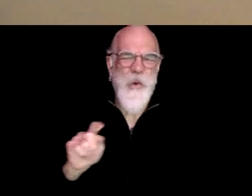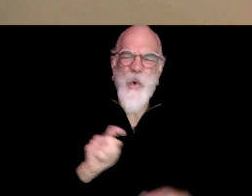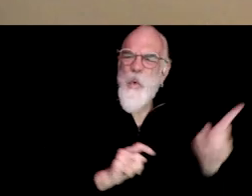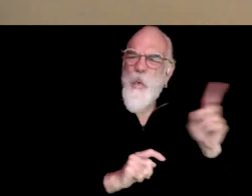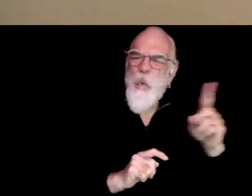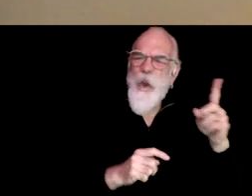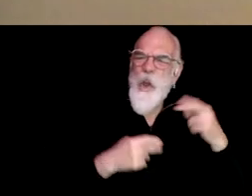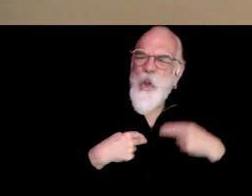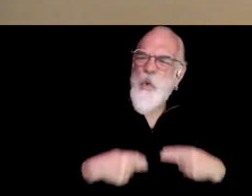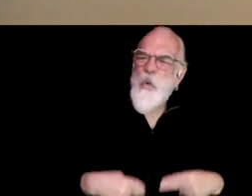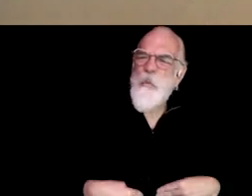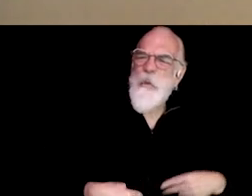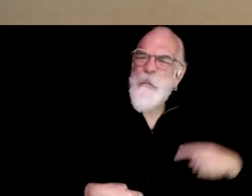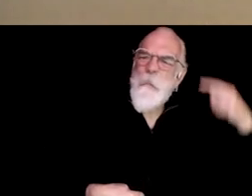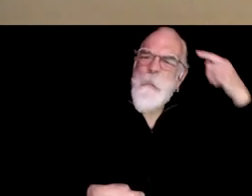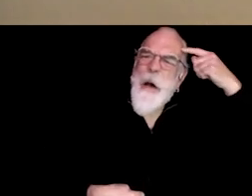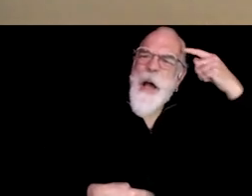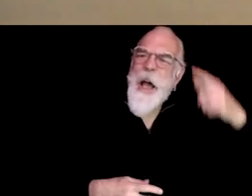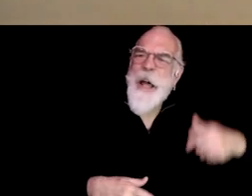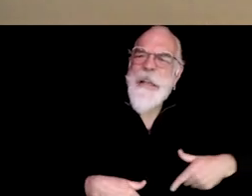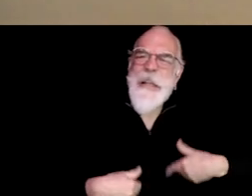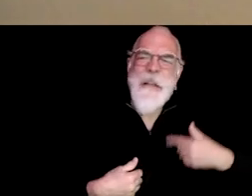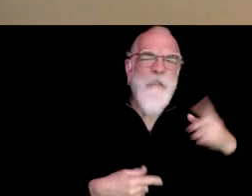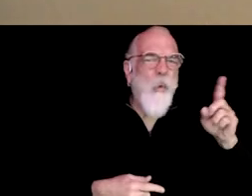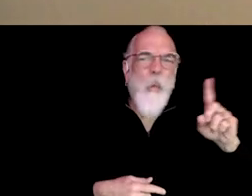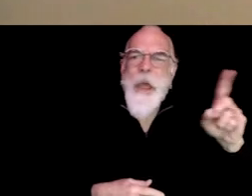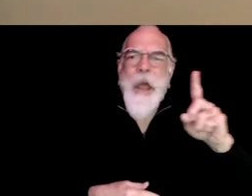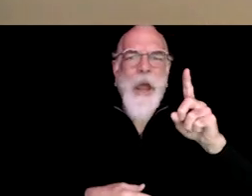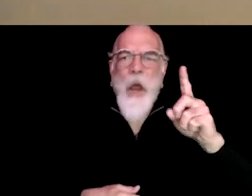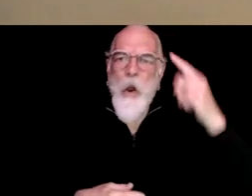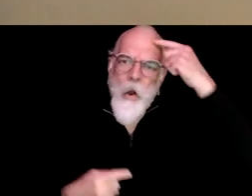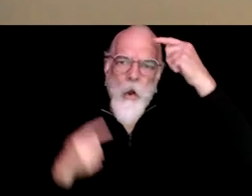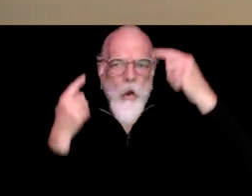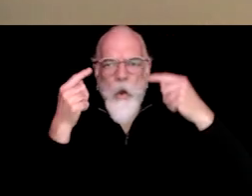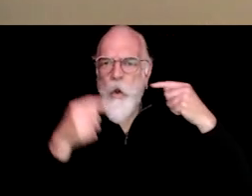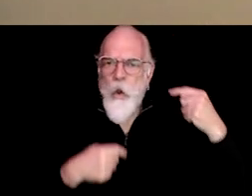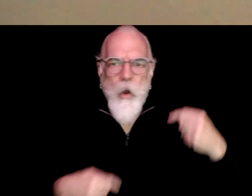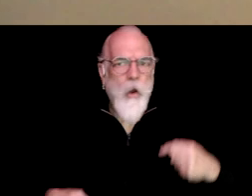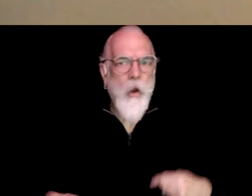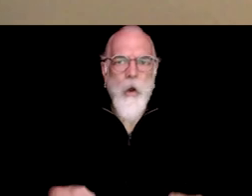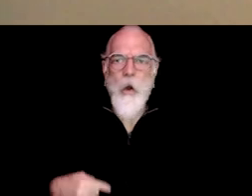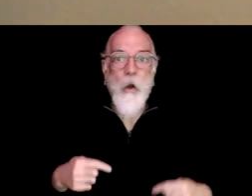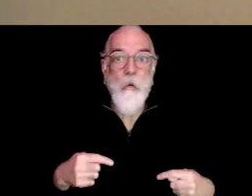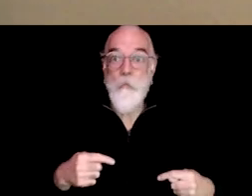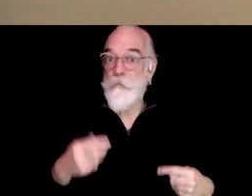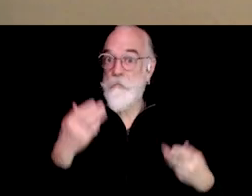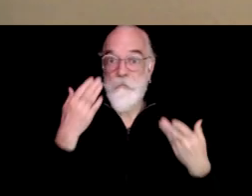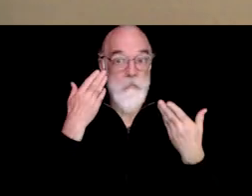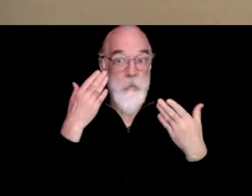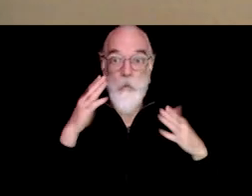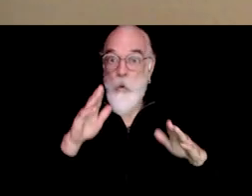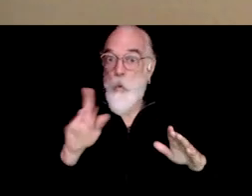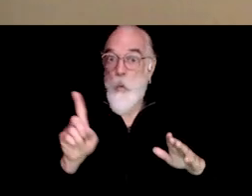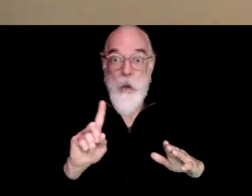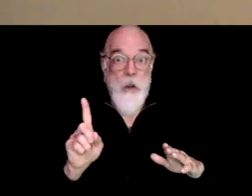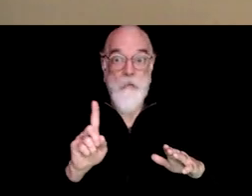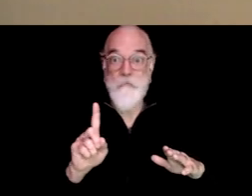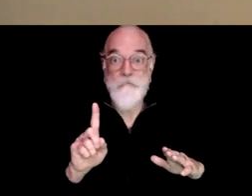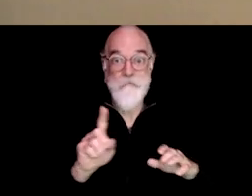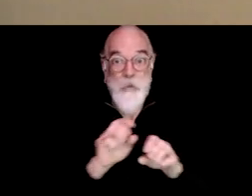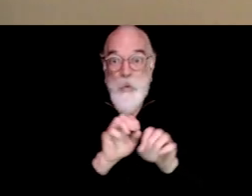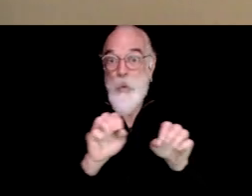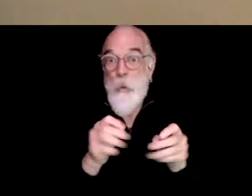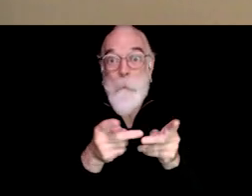of it, it doesn't have a location that we can name. So in my